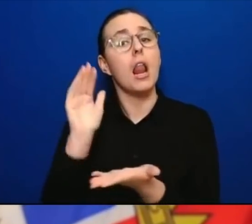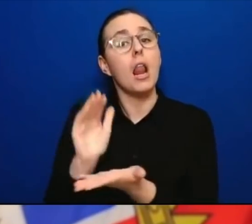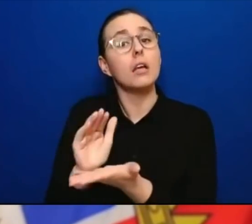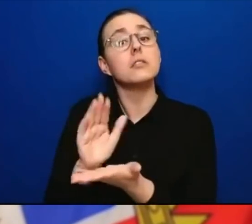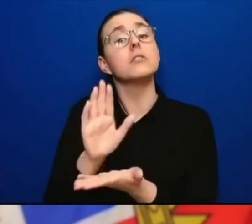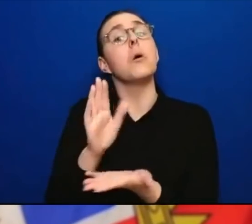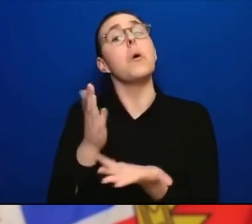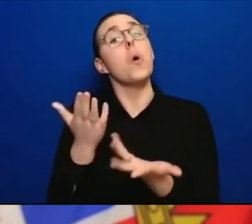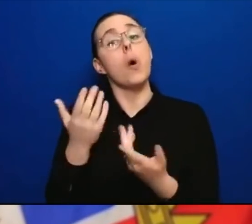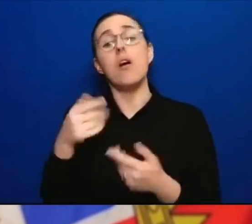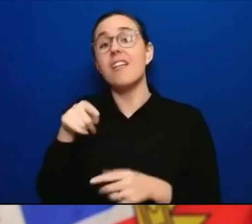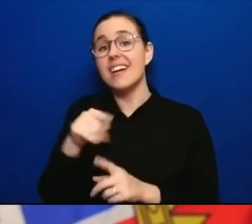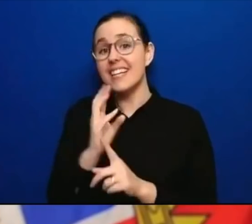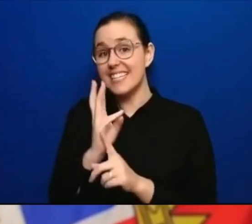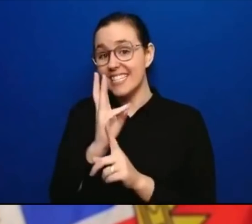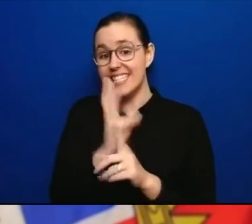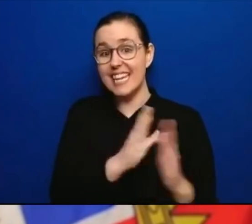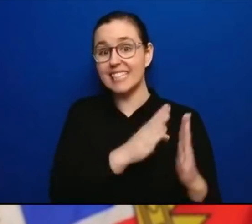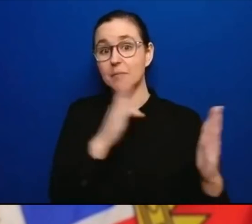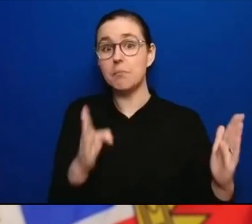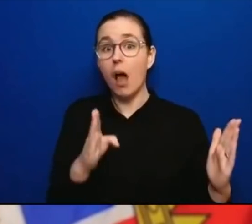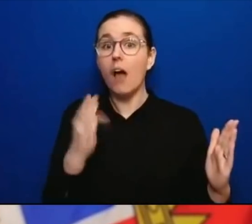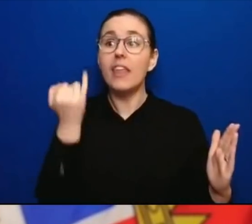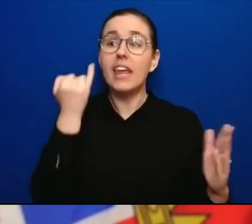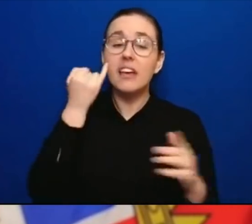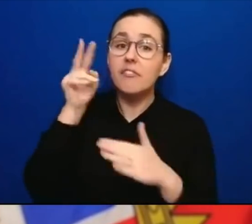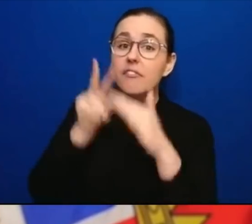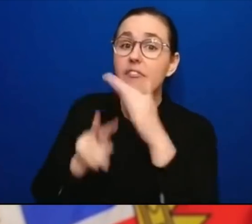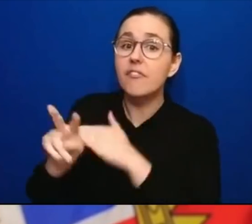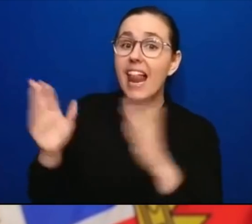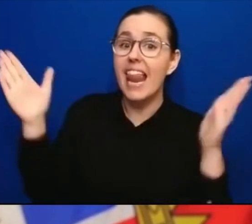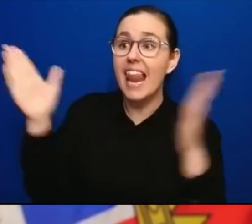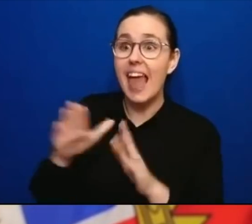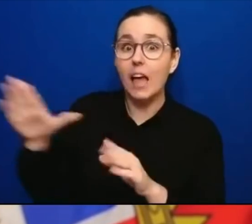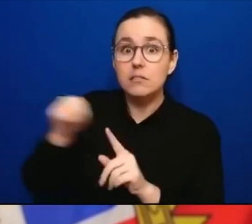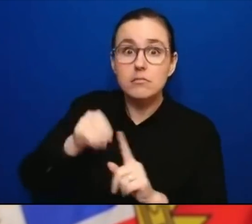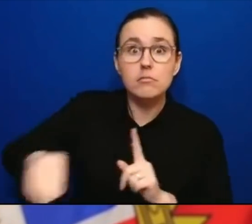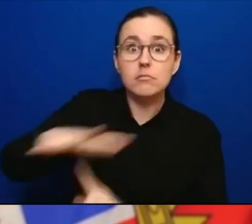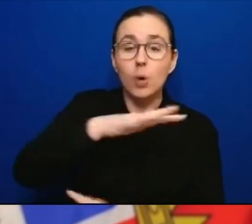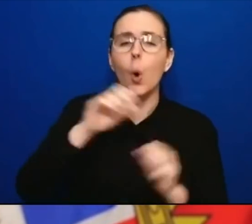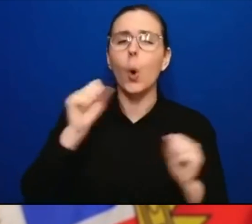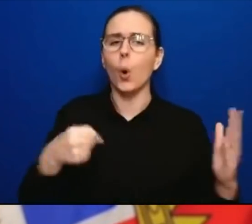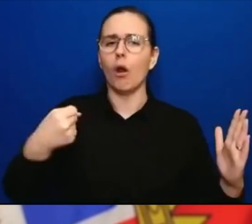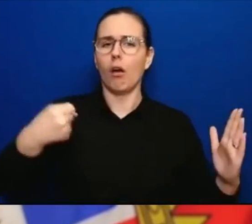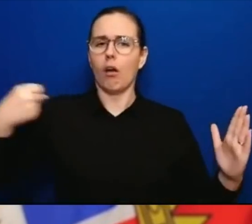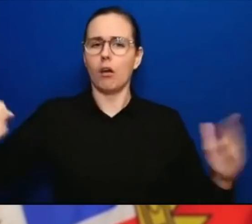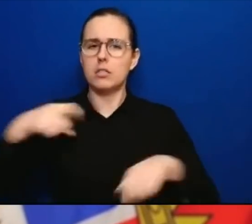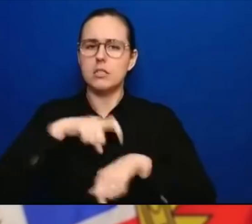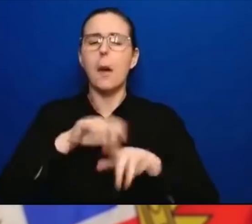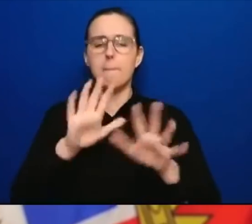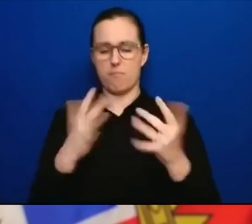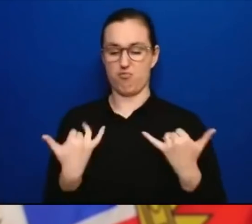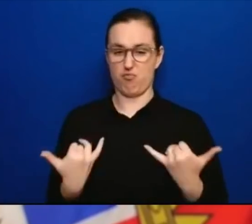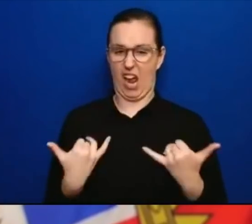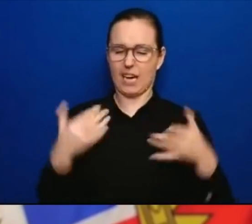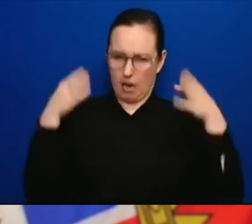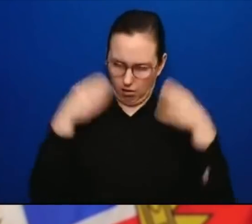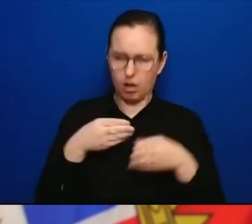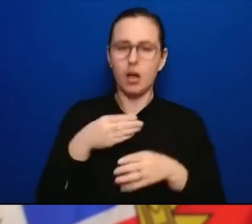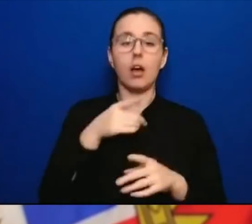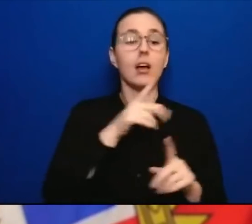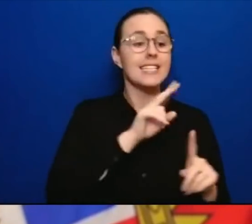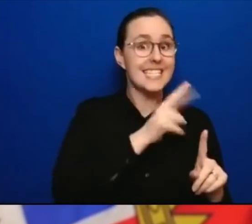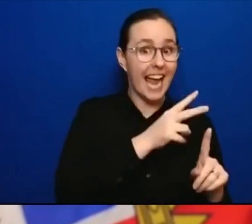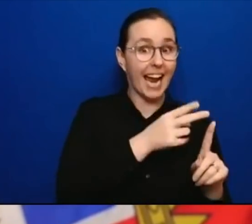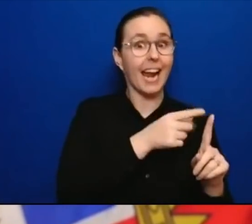encourage everybody, when there's a lot of virus around, vaccination helps. So get it when you recover, whether that's your dose